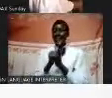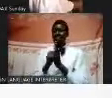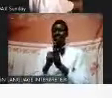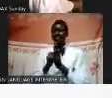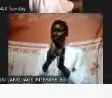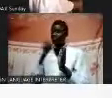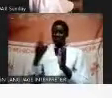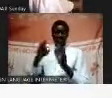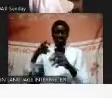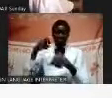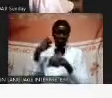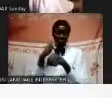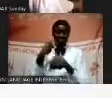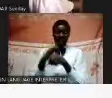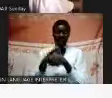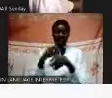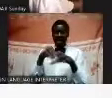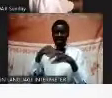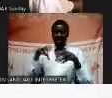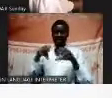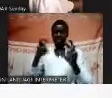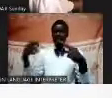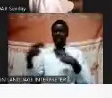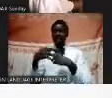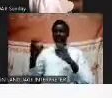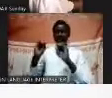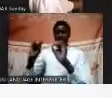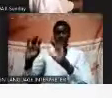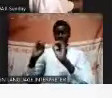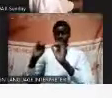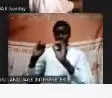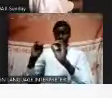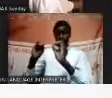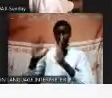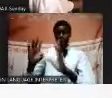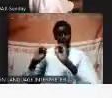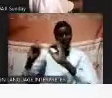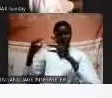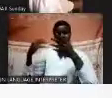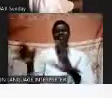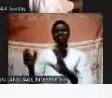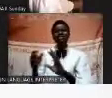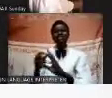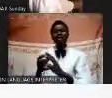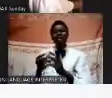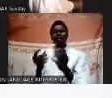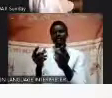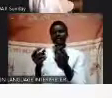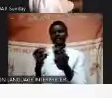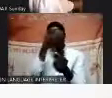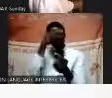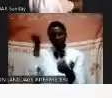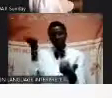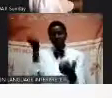can't understand what your teacher just said and what was read, then you're going to be totally confused